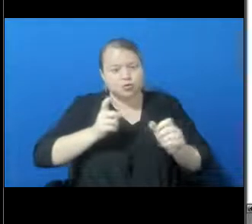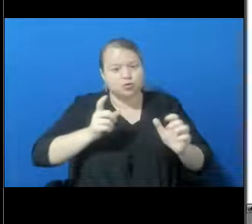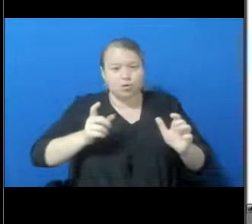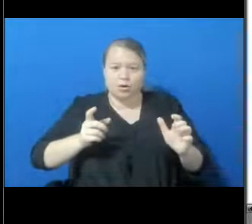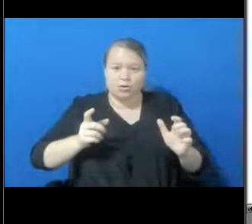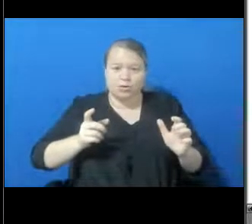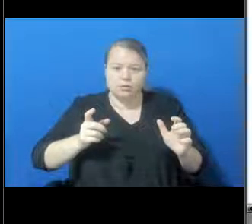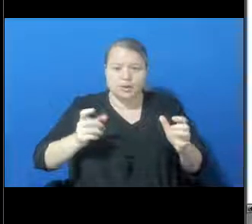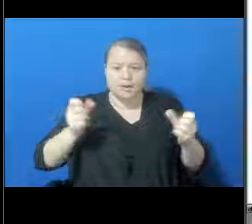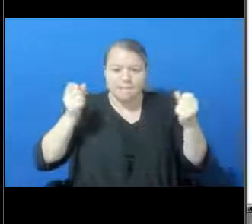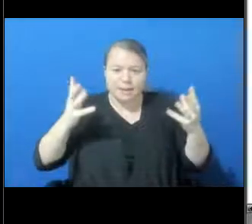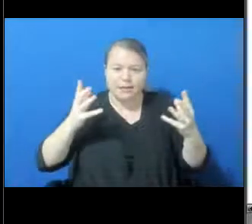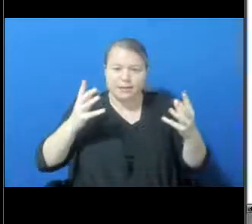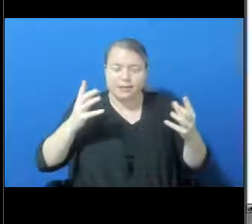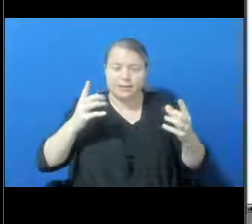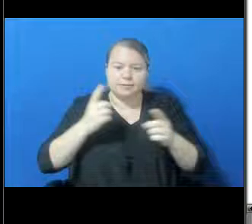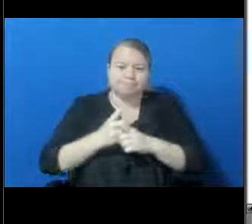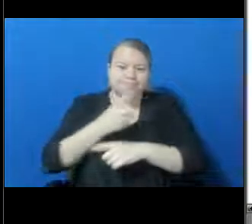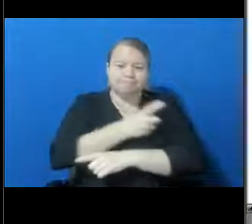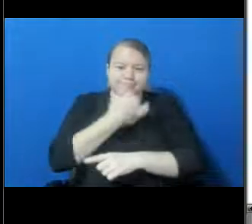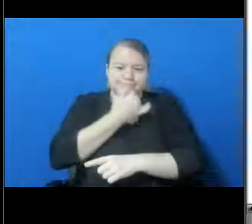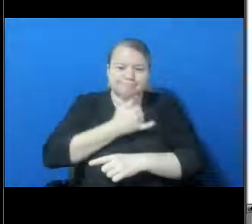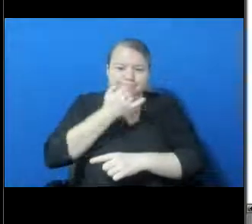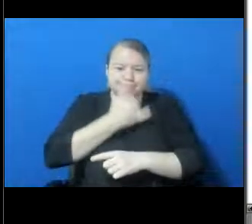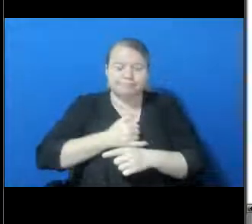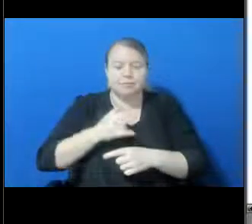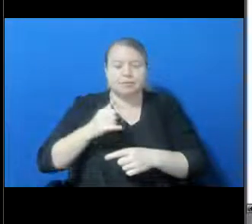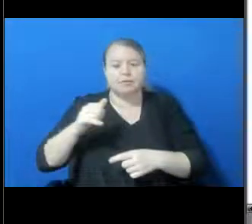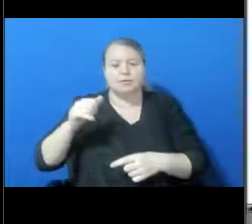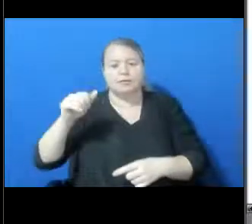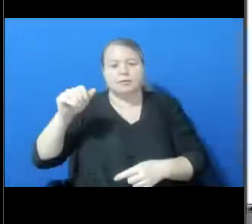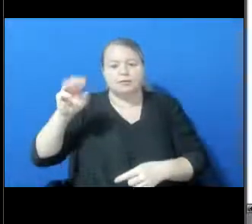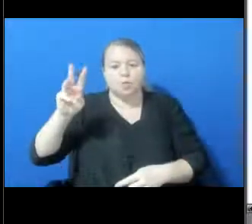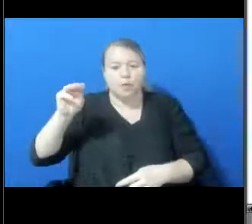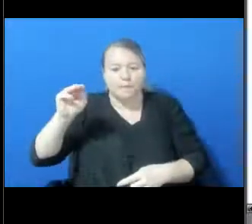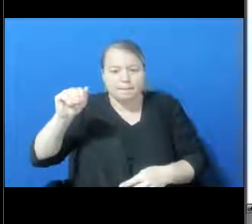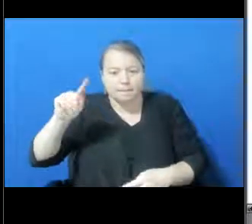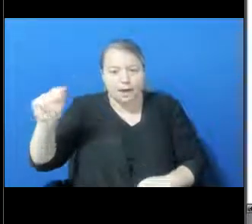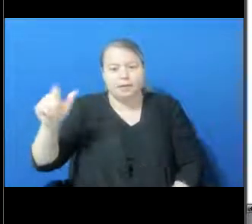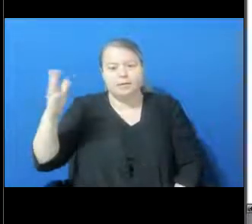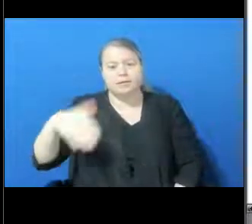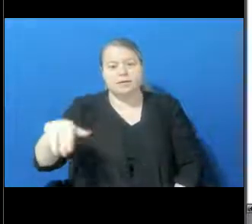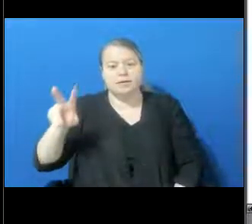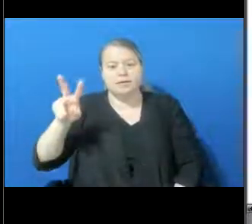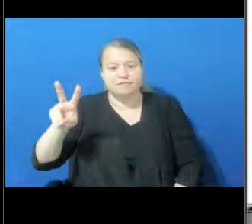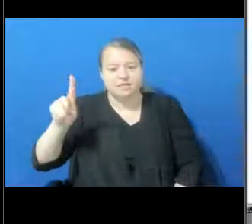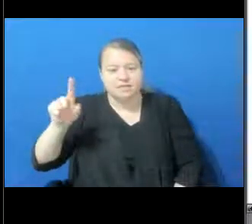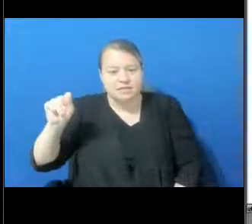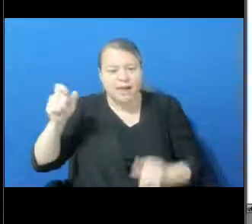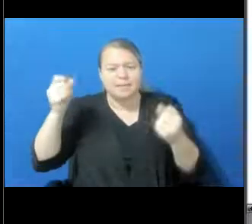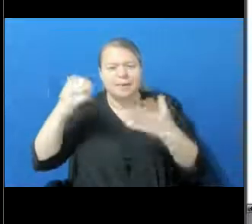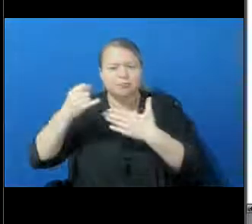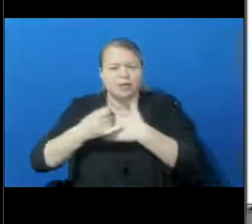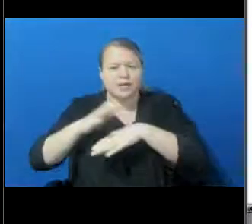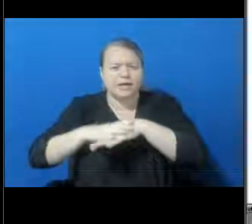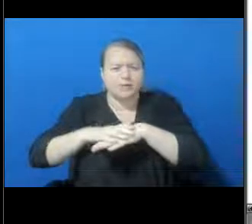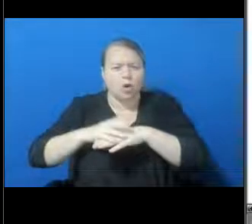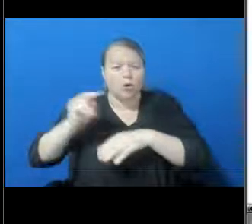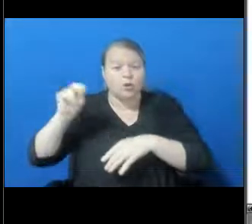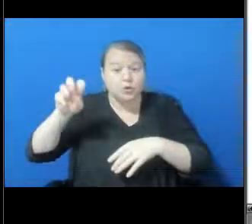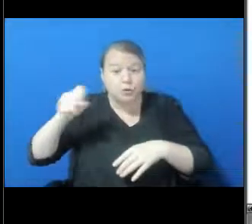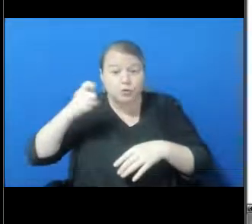with the VDOT, and a project that has been lately on the news, including some of the lines with the Metro that has